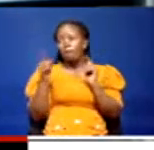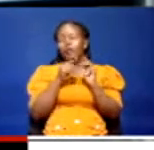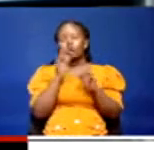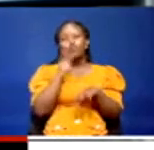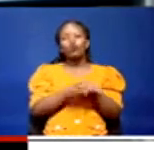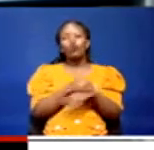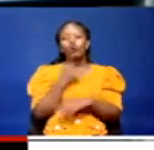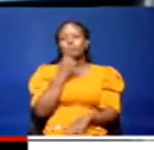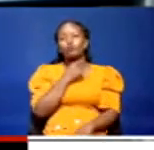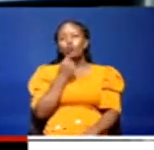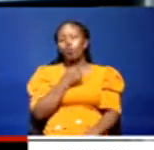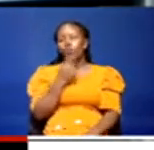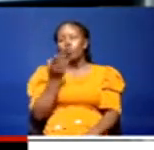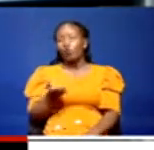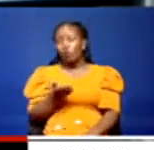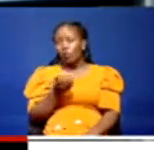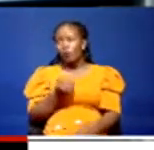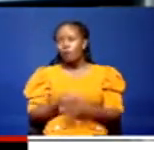go